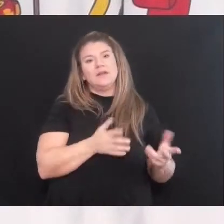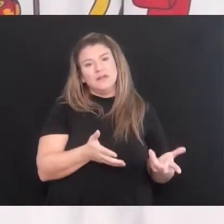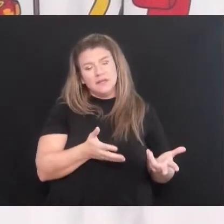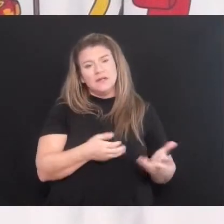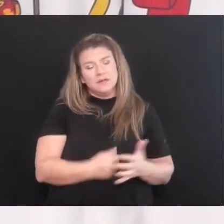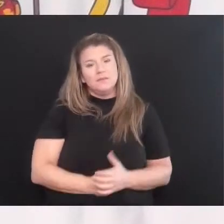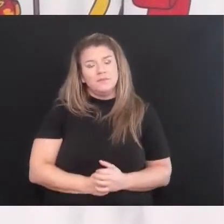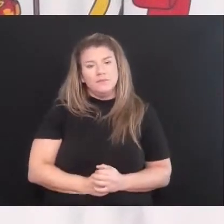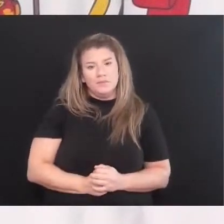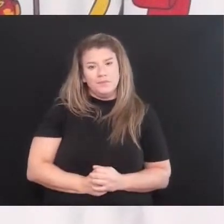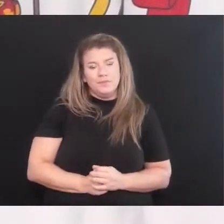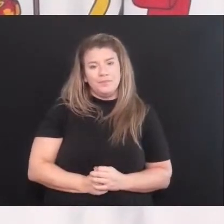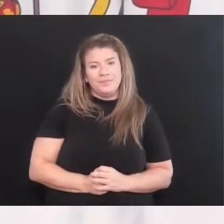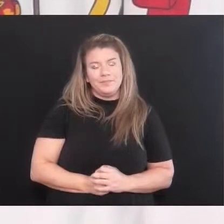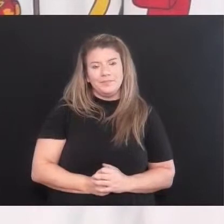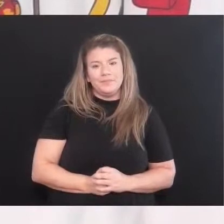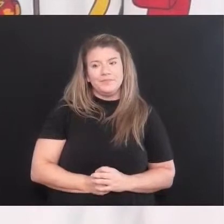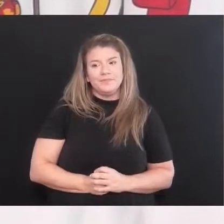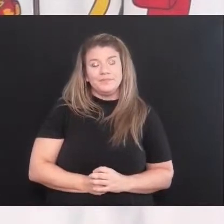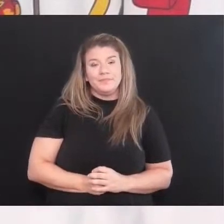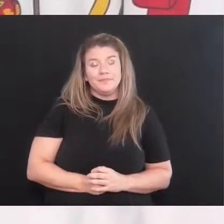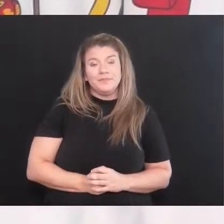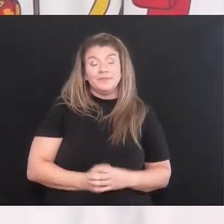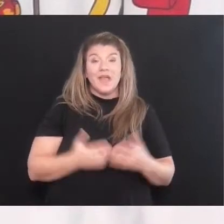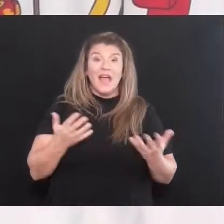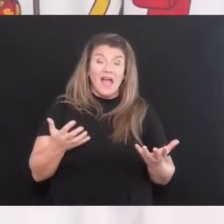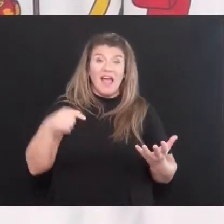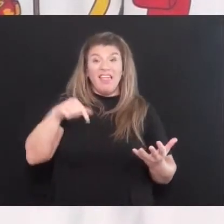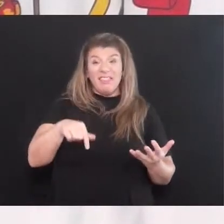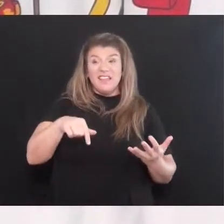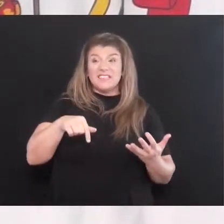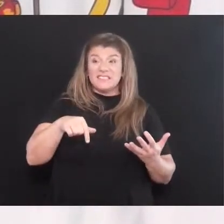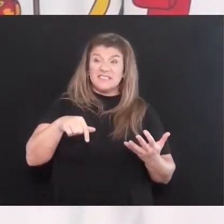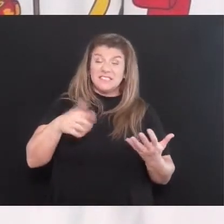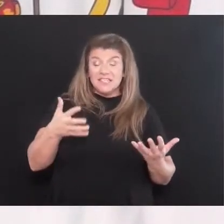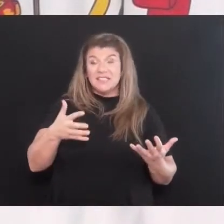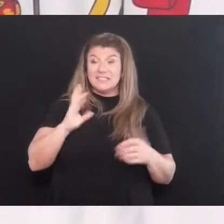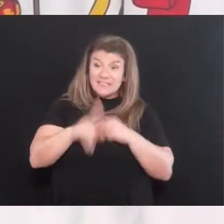so, I mean, in this situation, you know,